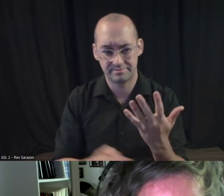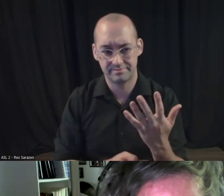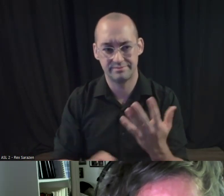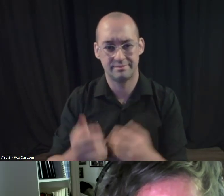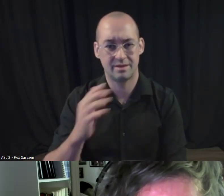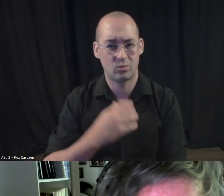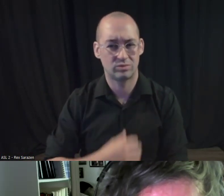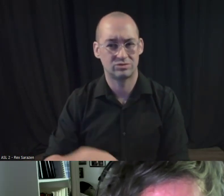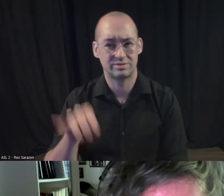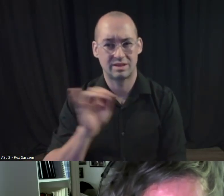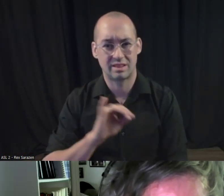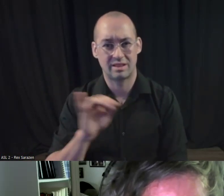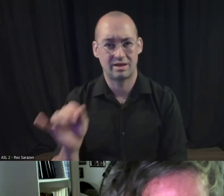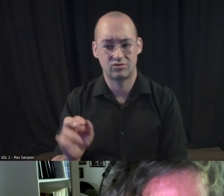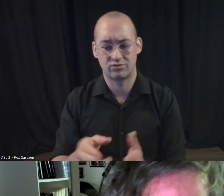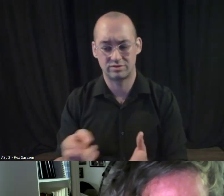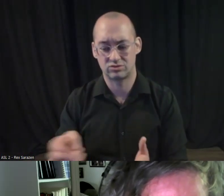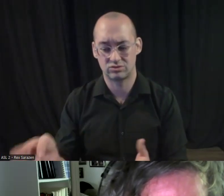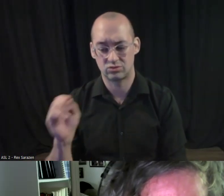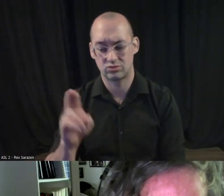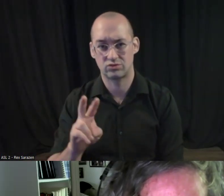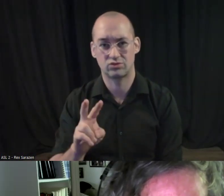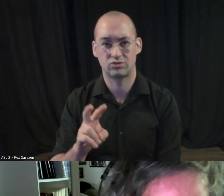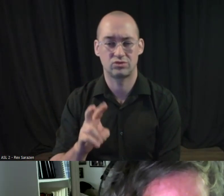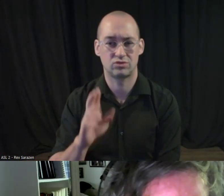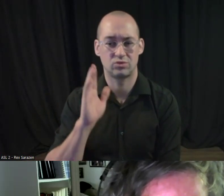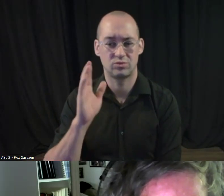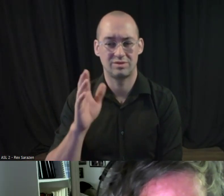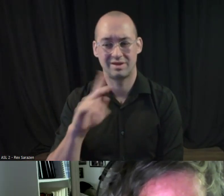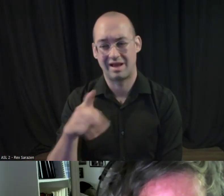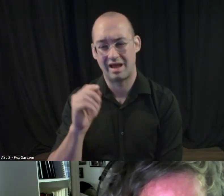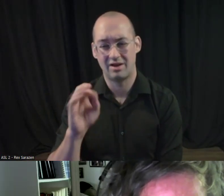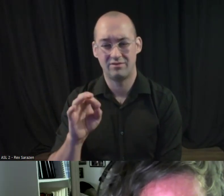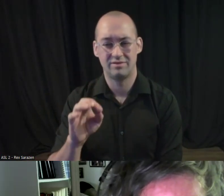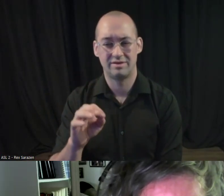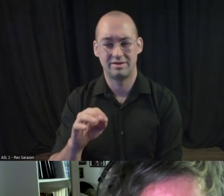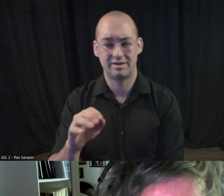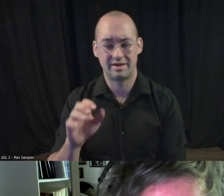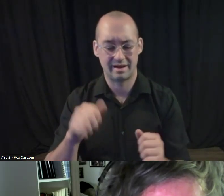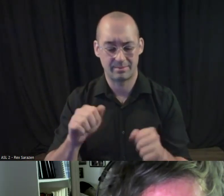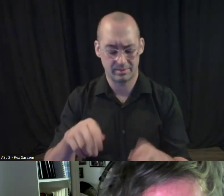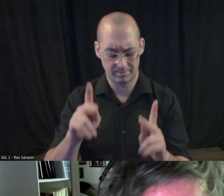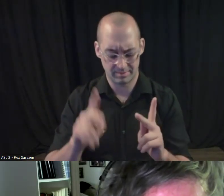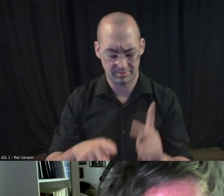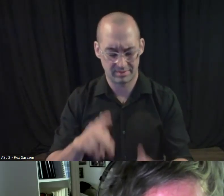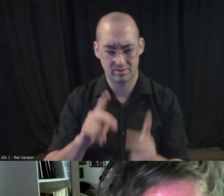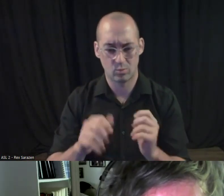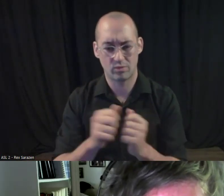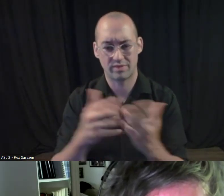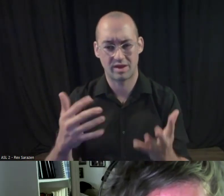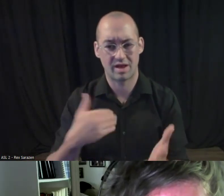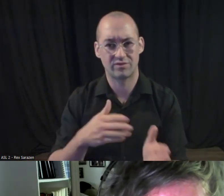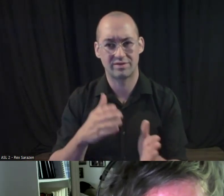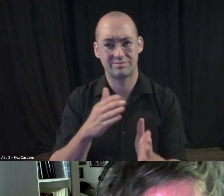like a resource or two that would sort of enable people without having the level of expertise that